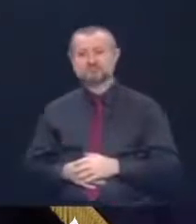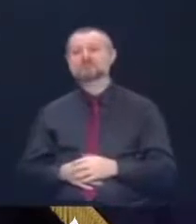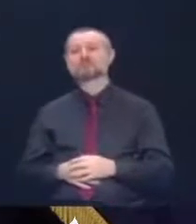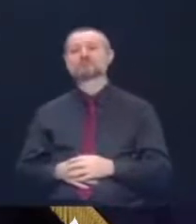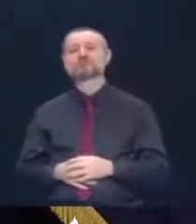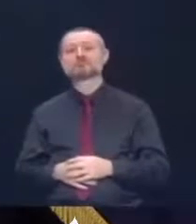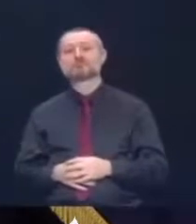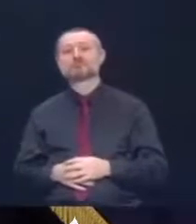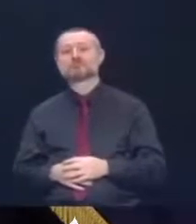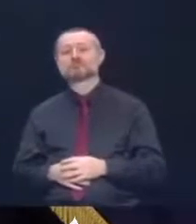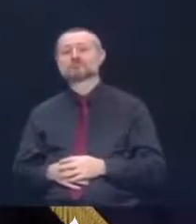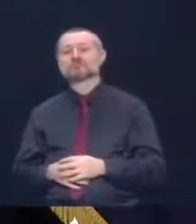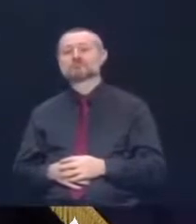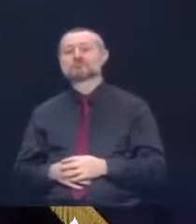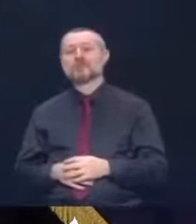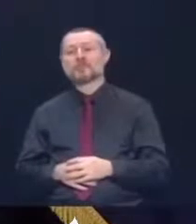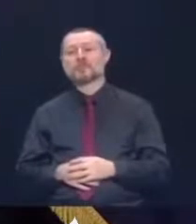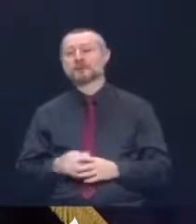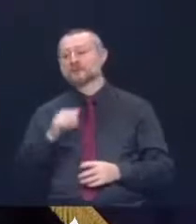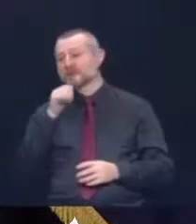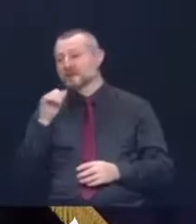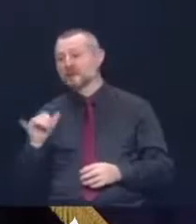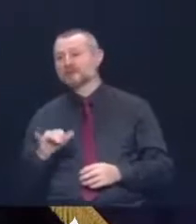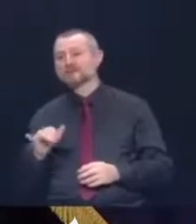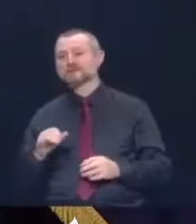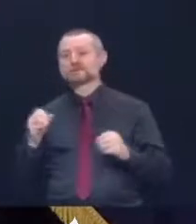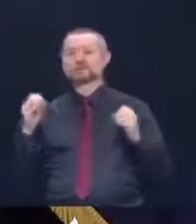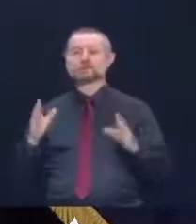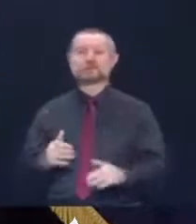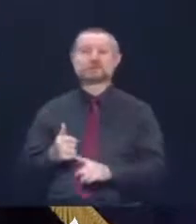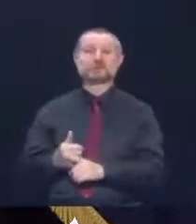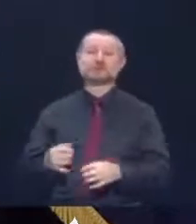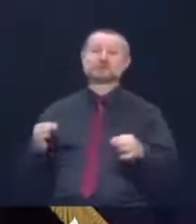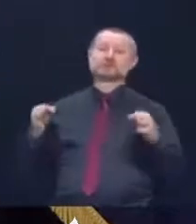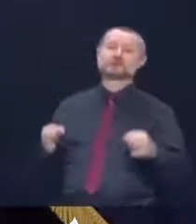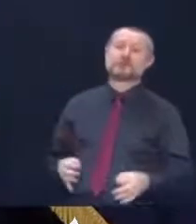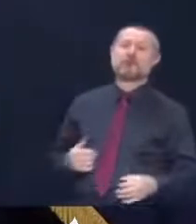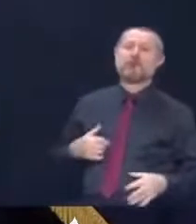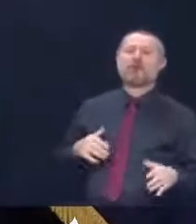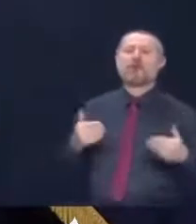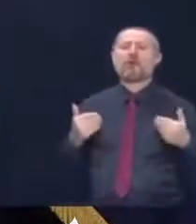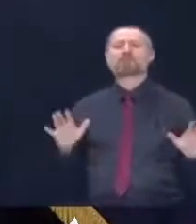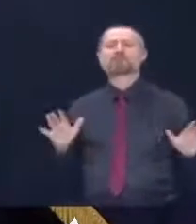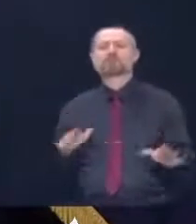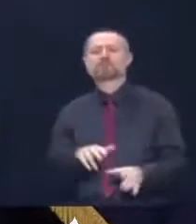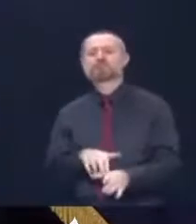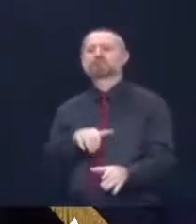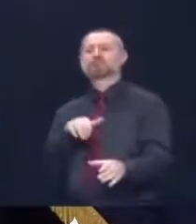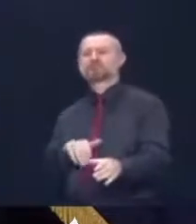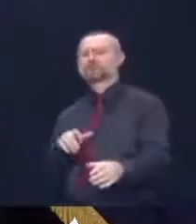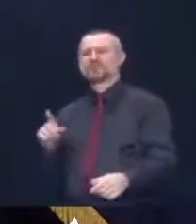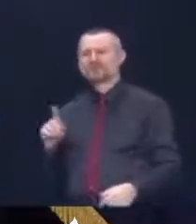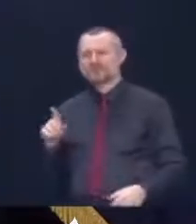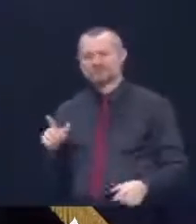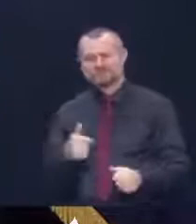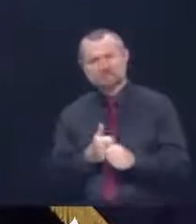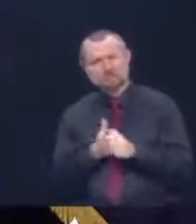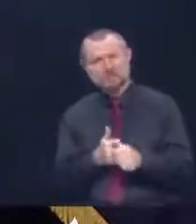So it's not the teachers who decided whether or not they were coming. They fulfilled their governmental